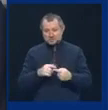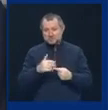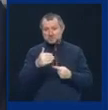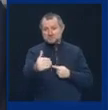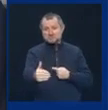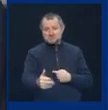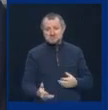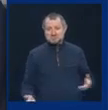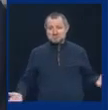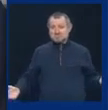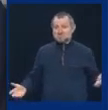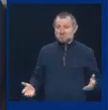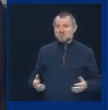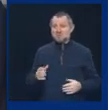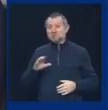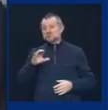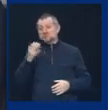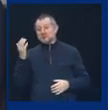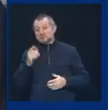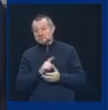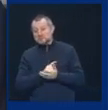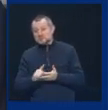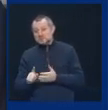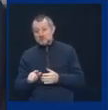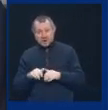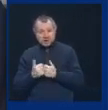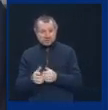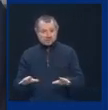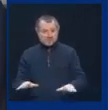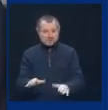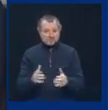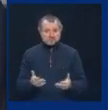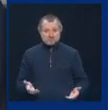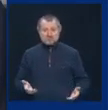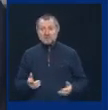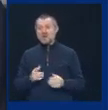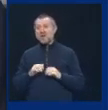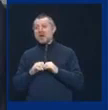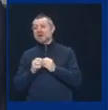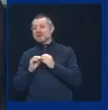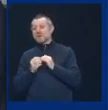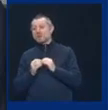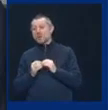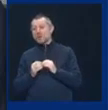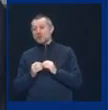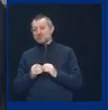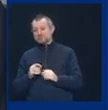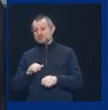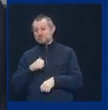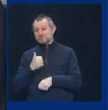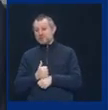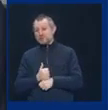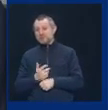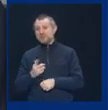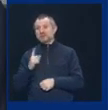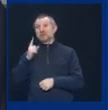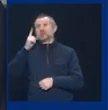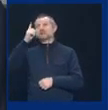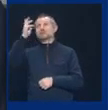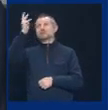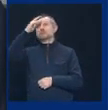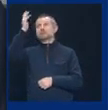on Christmas week. The numbers are not predestined. The numbers are a reflection of what we